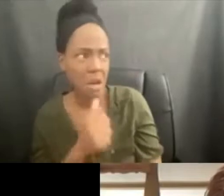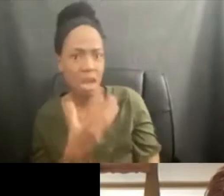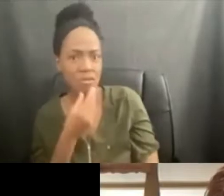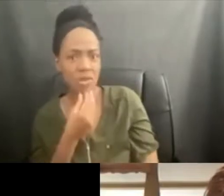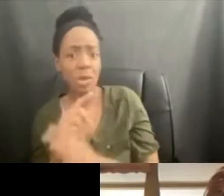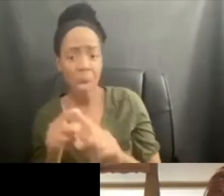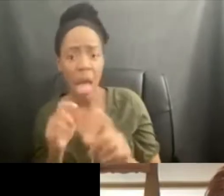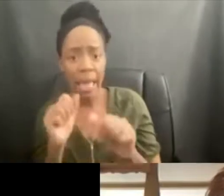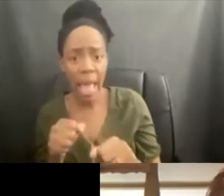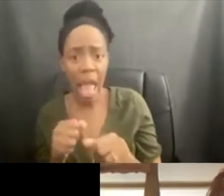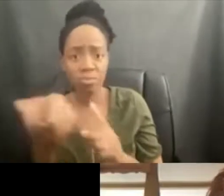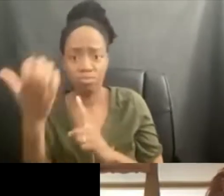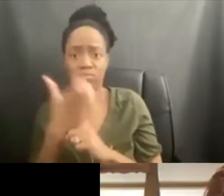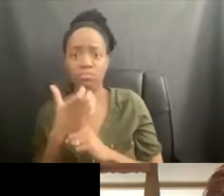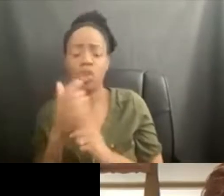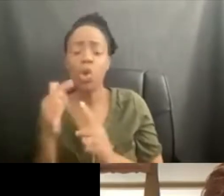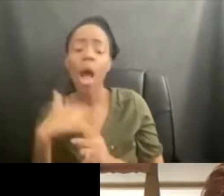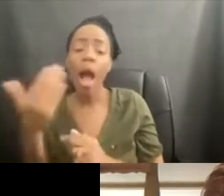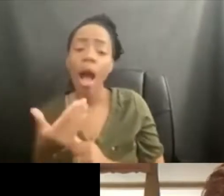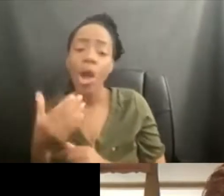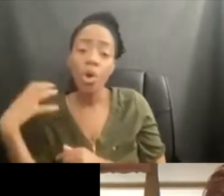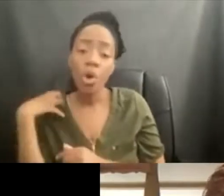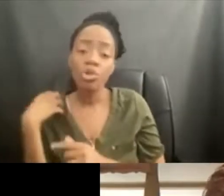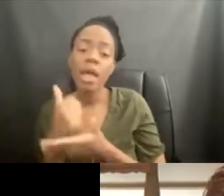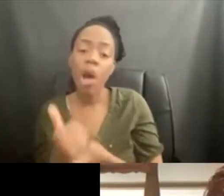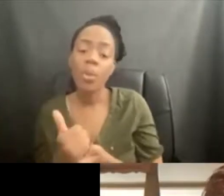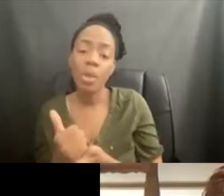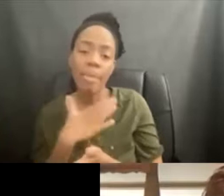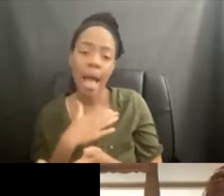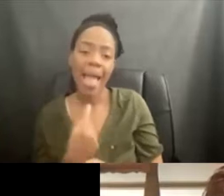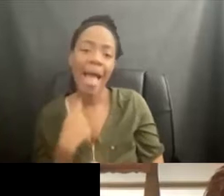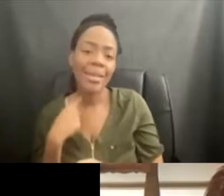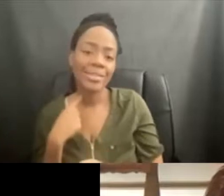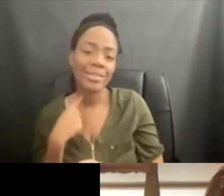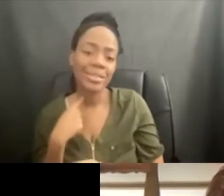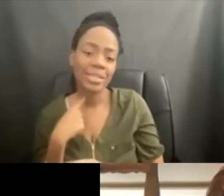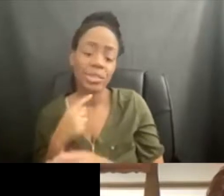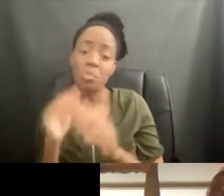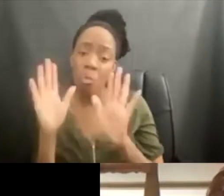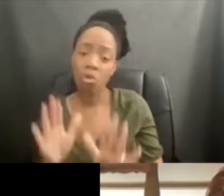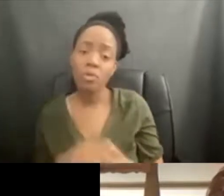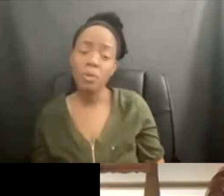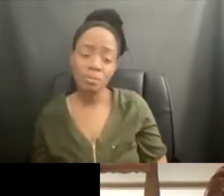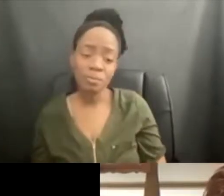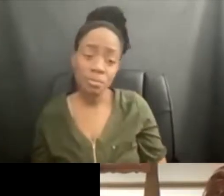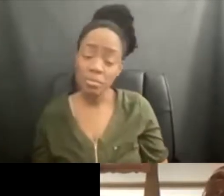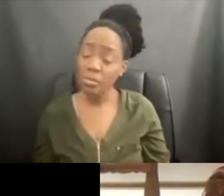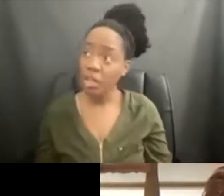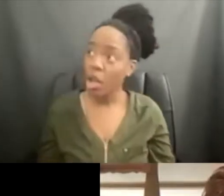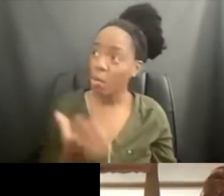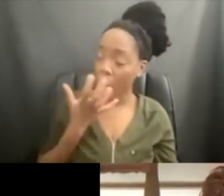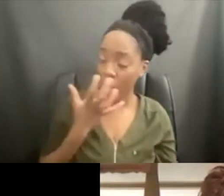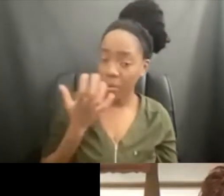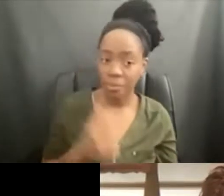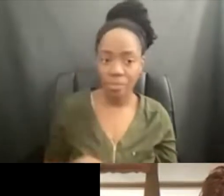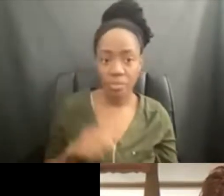I hired a coach to help me with my accent. So it was wonderful. Oh my God, that's wonderful. And then